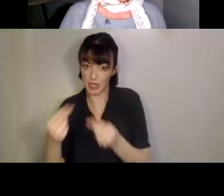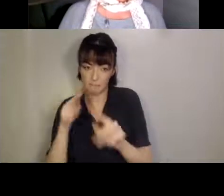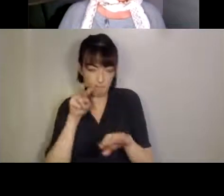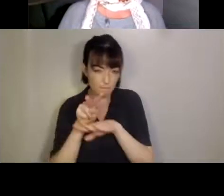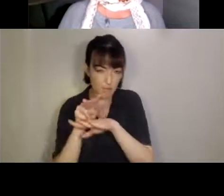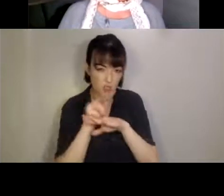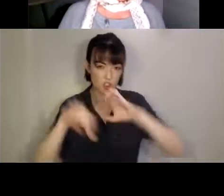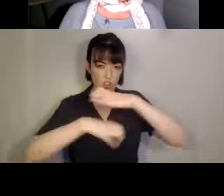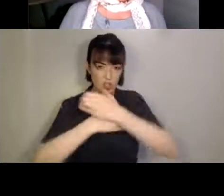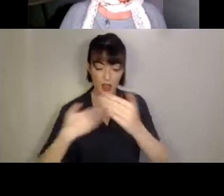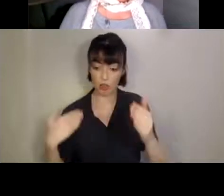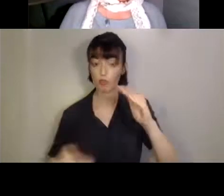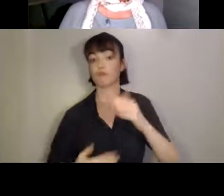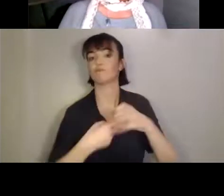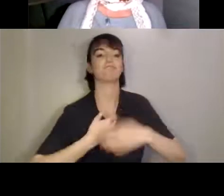their education.